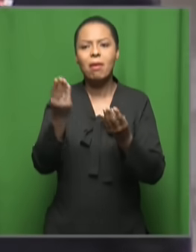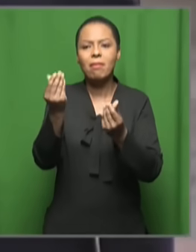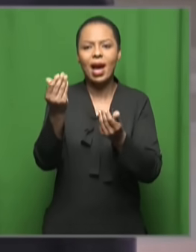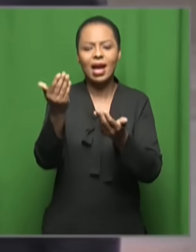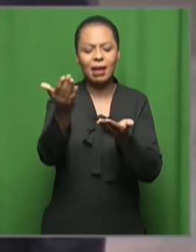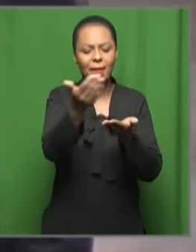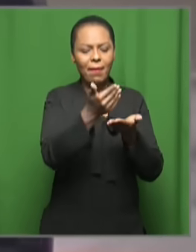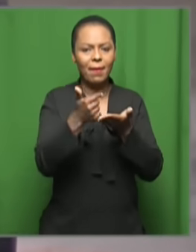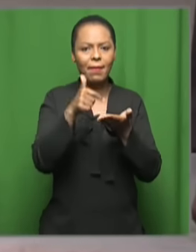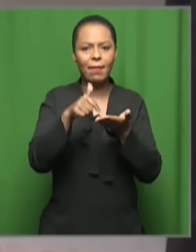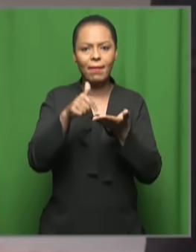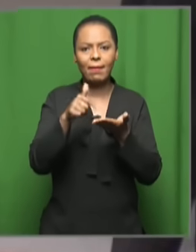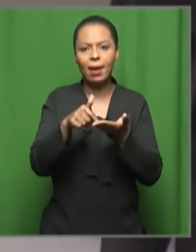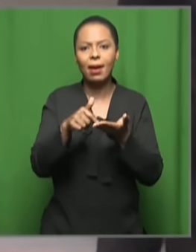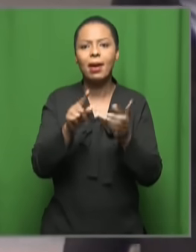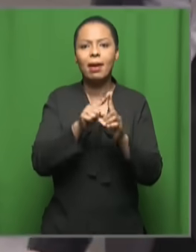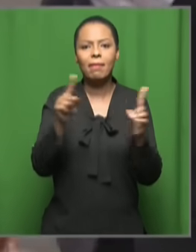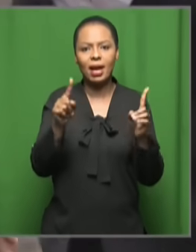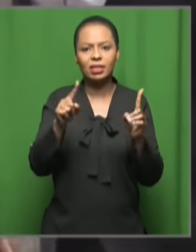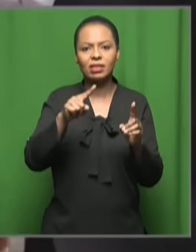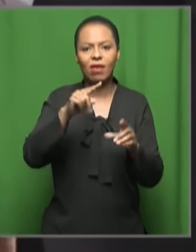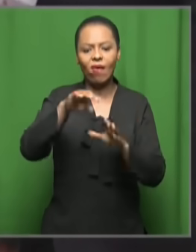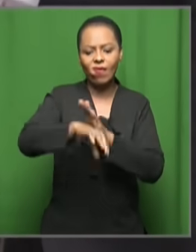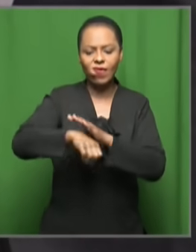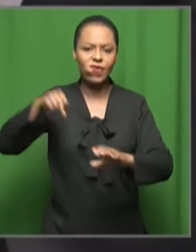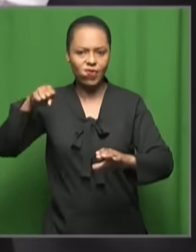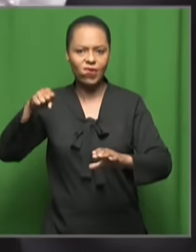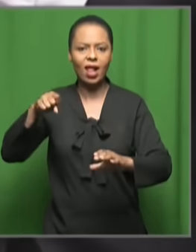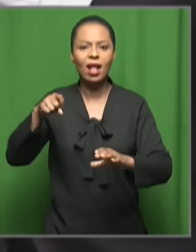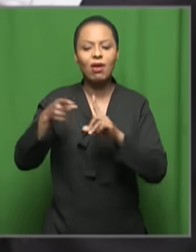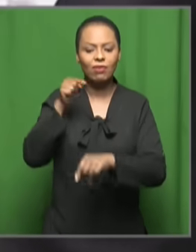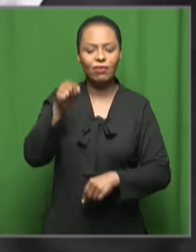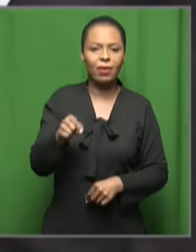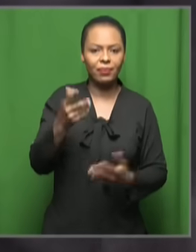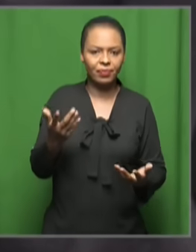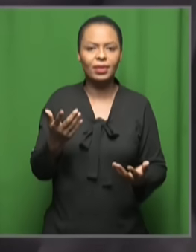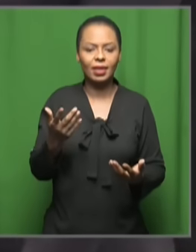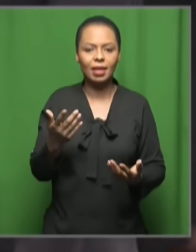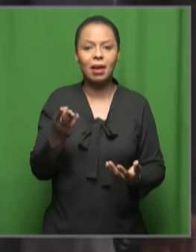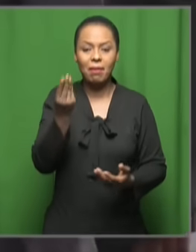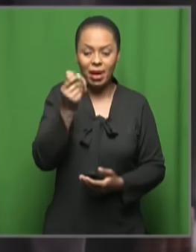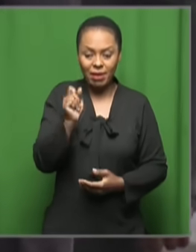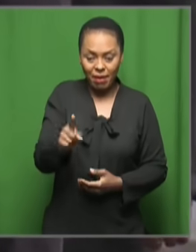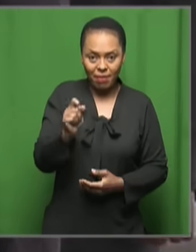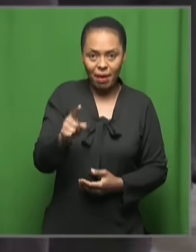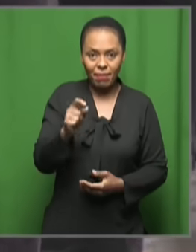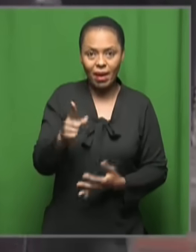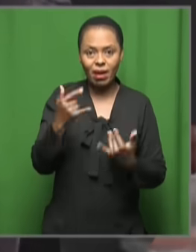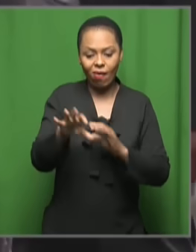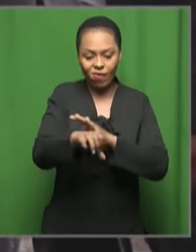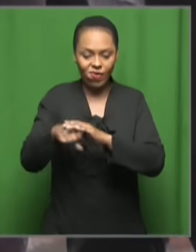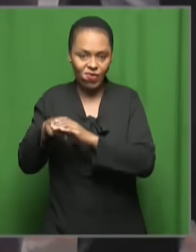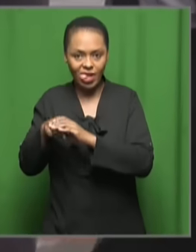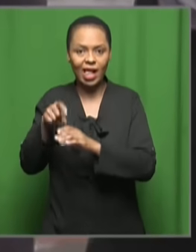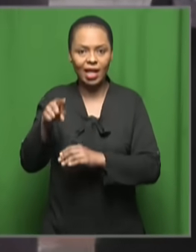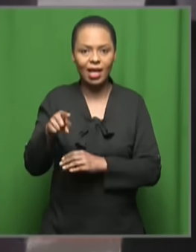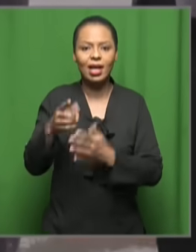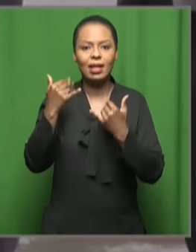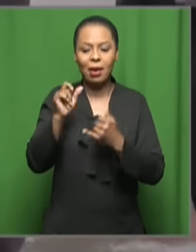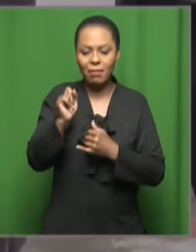is being siphoned from the continent. The illicit financial flows. Exactly. So that money that is being siphoned is the money